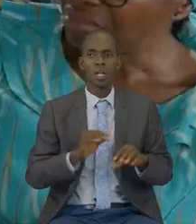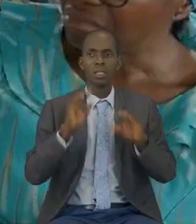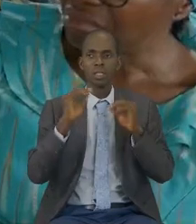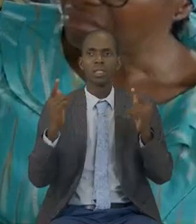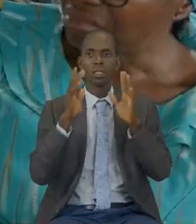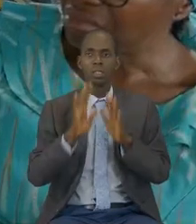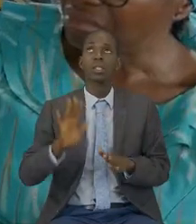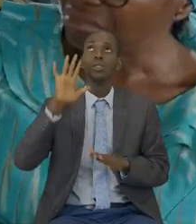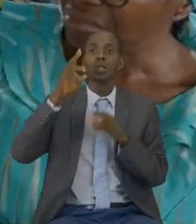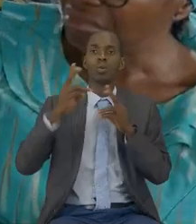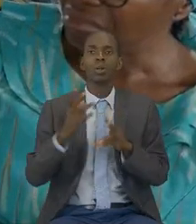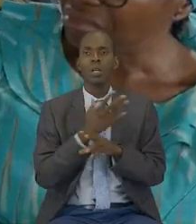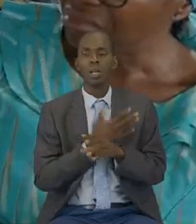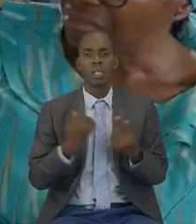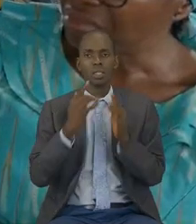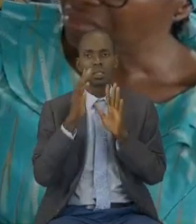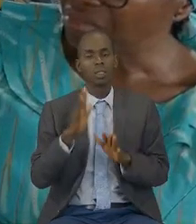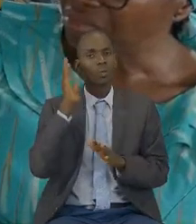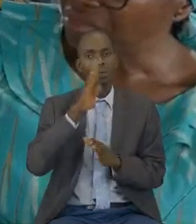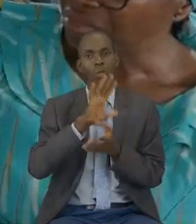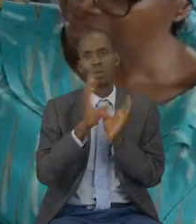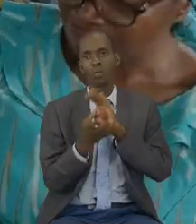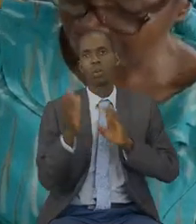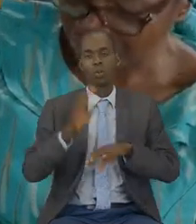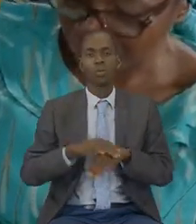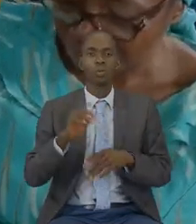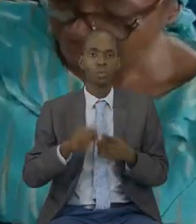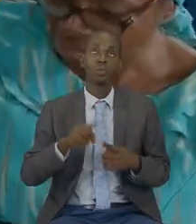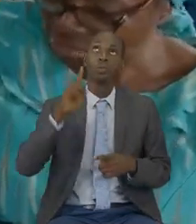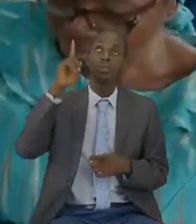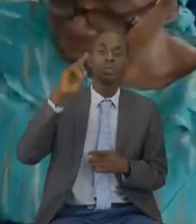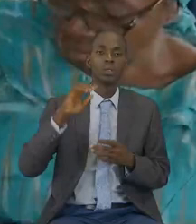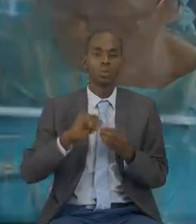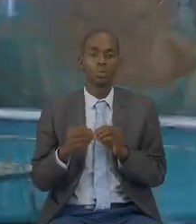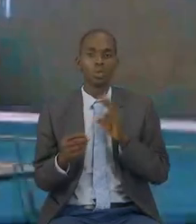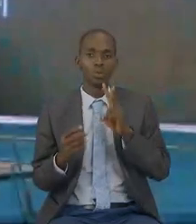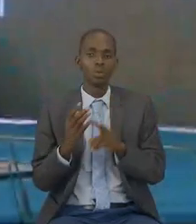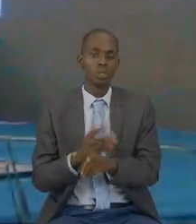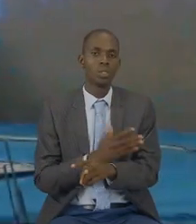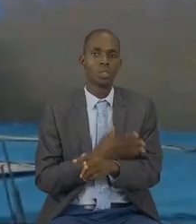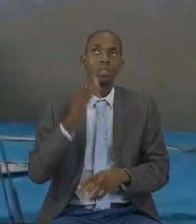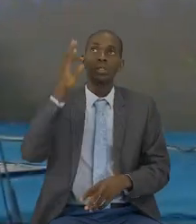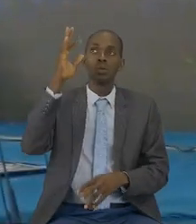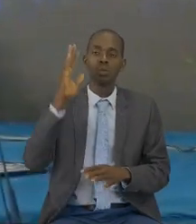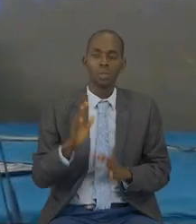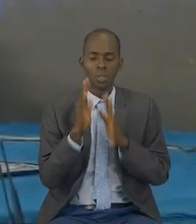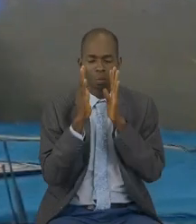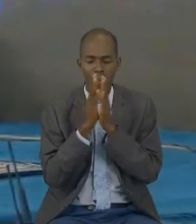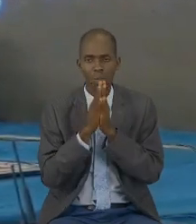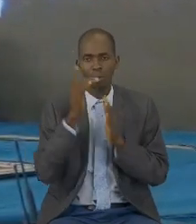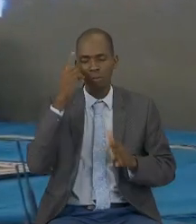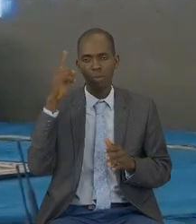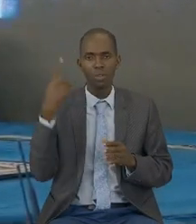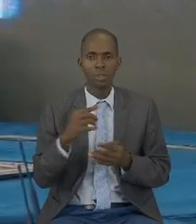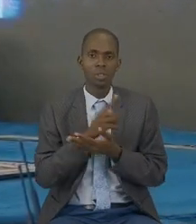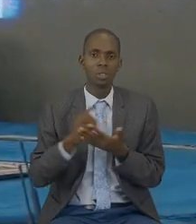shall be converted unto thee. I'm looking at number two here. Number two is the pastoral prayer for the divine